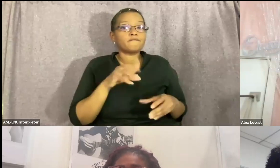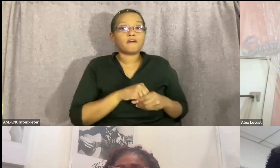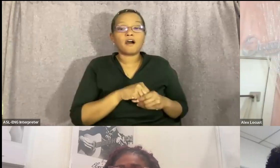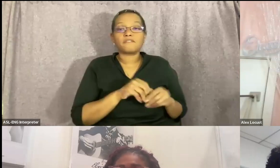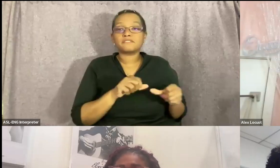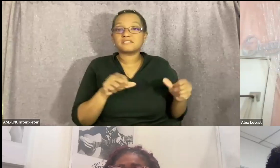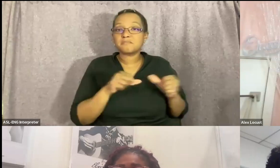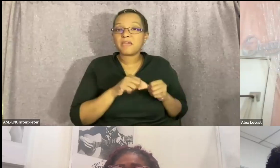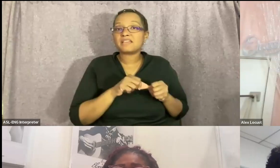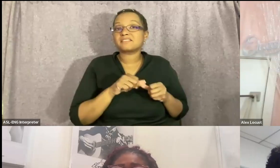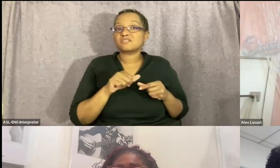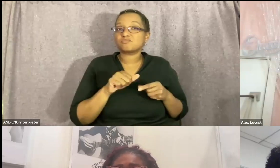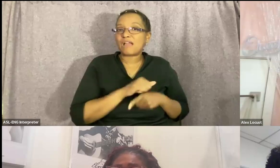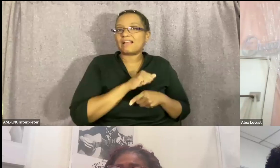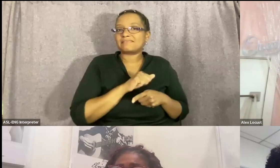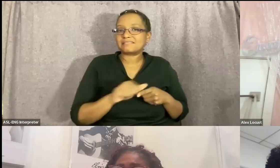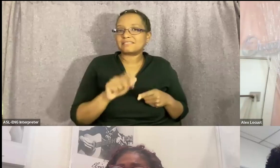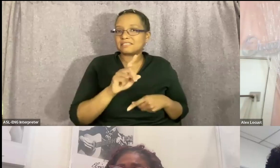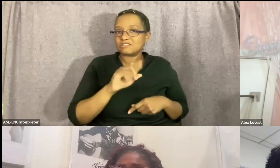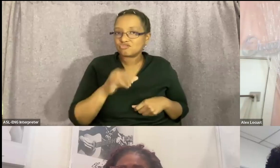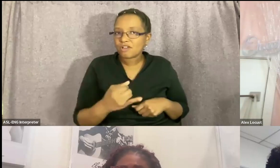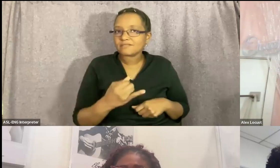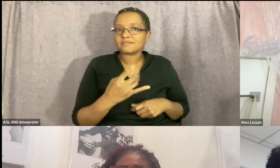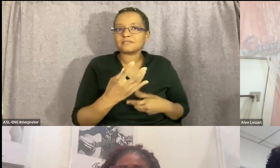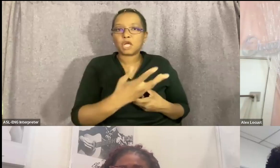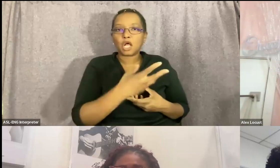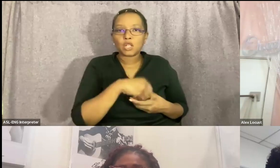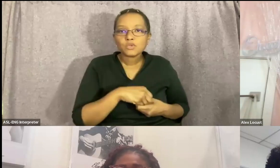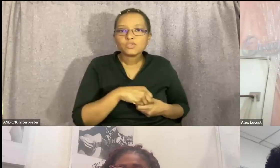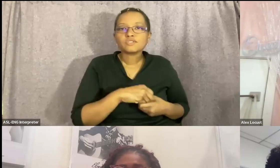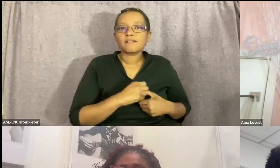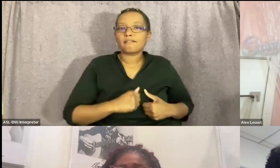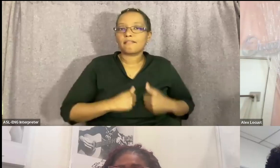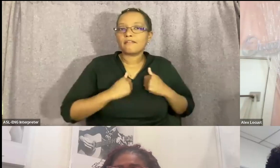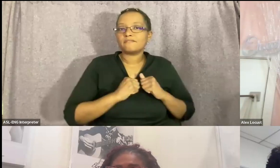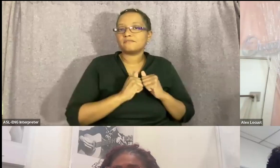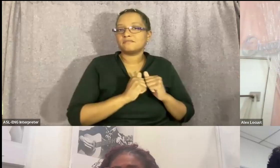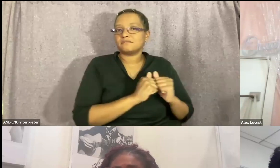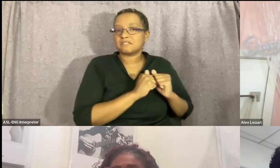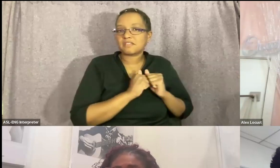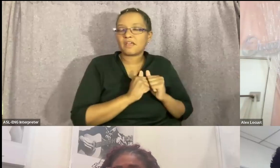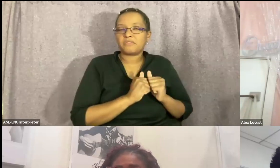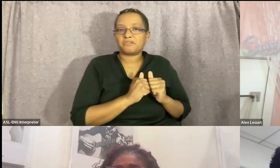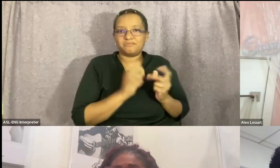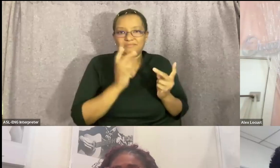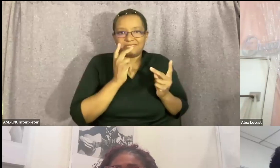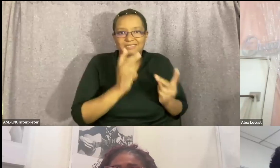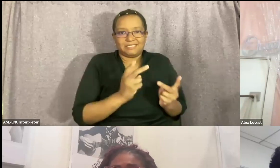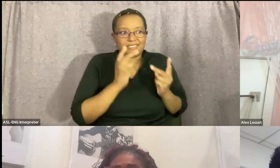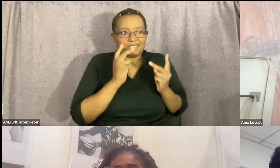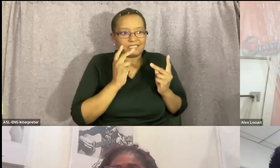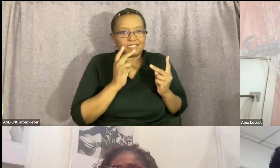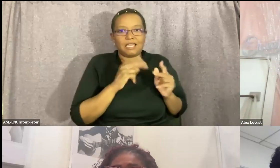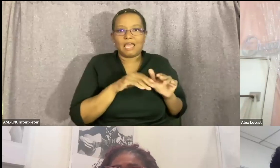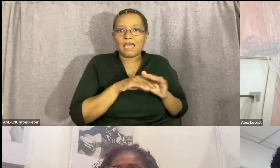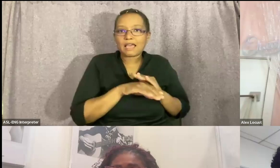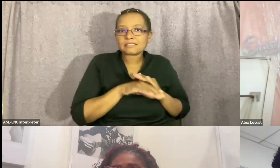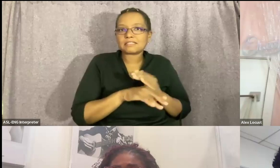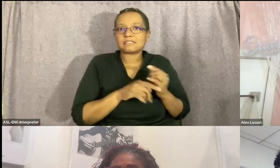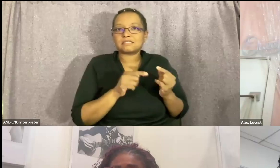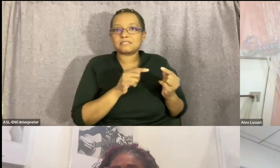and be able to interact and get to know each other's struggles and be able to support and encourage